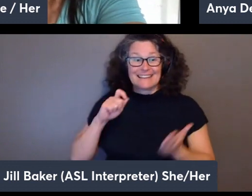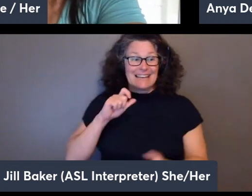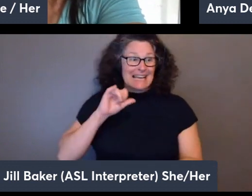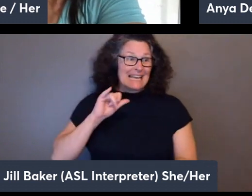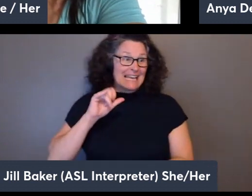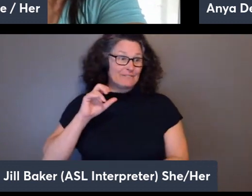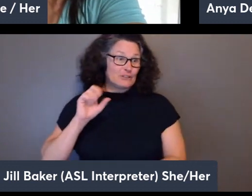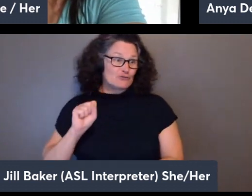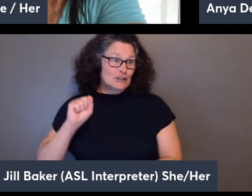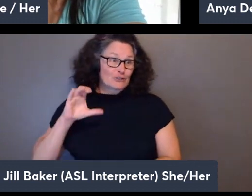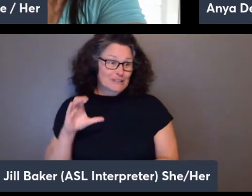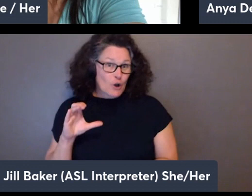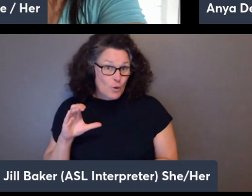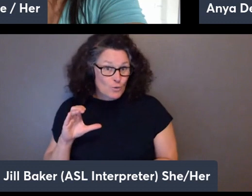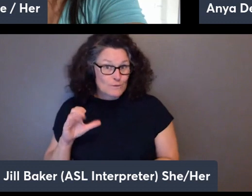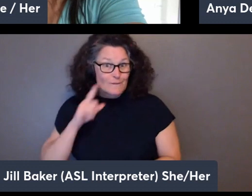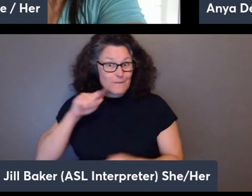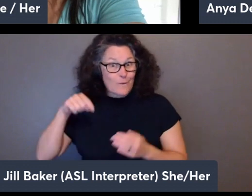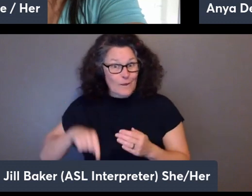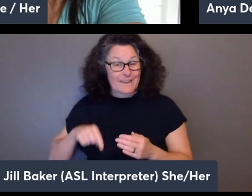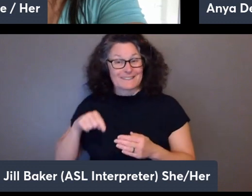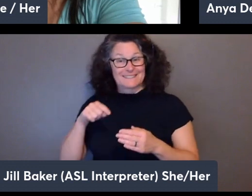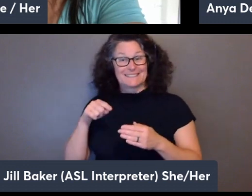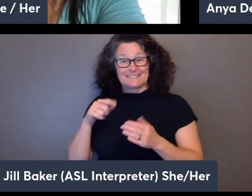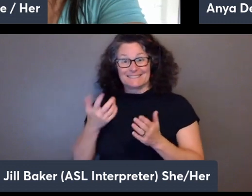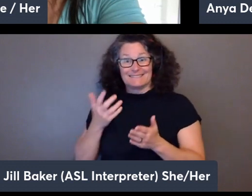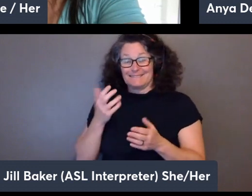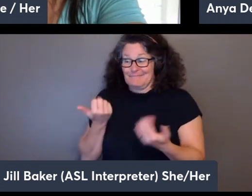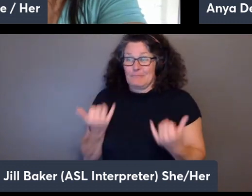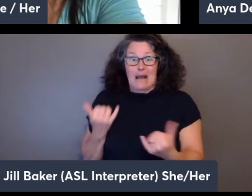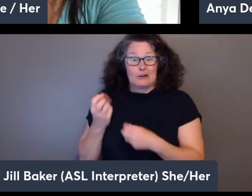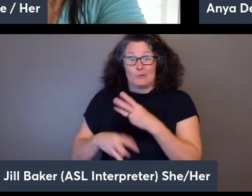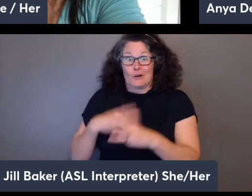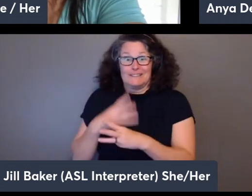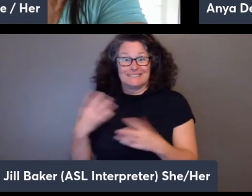config or a code in this modern world.